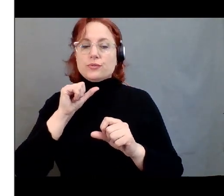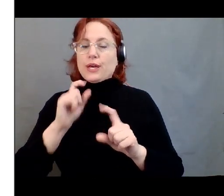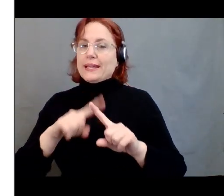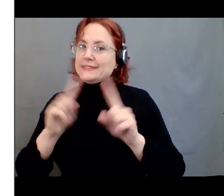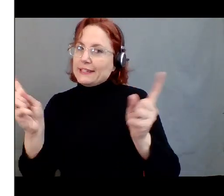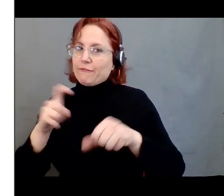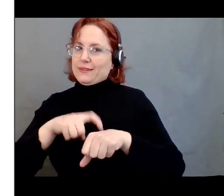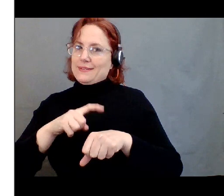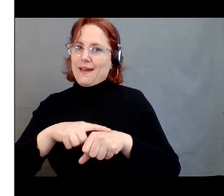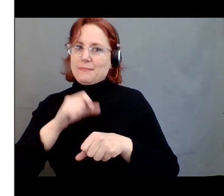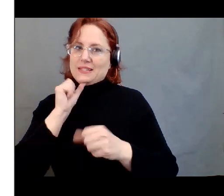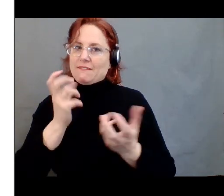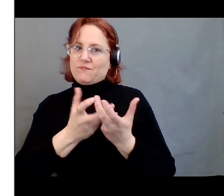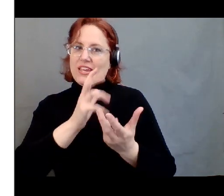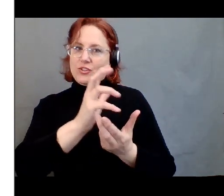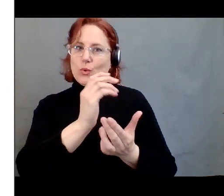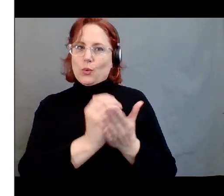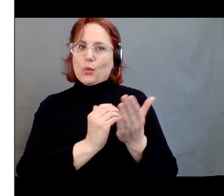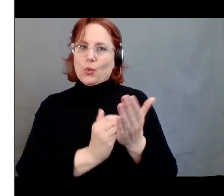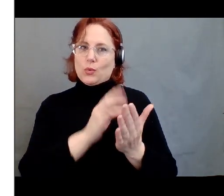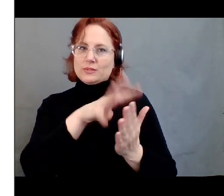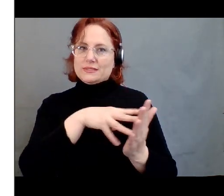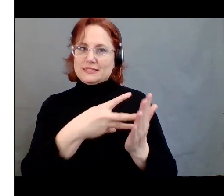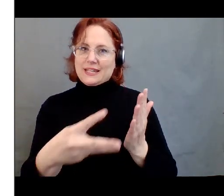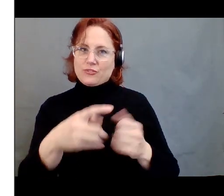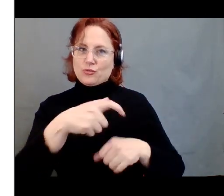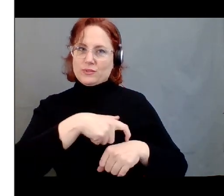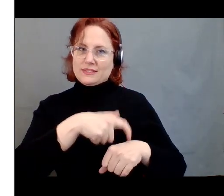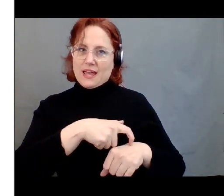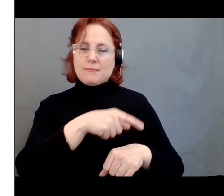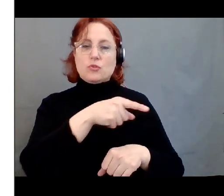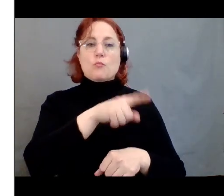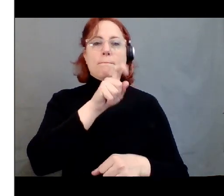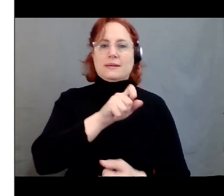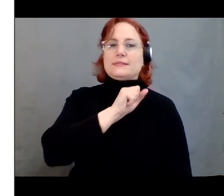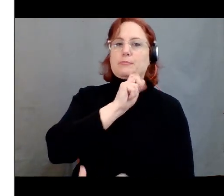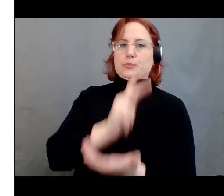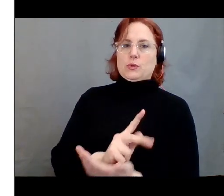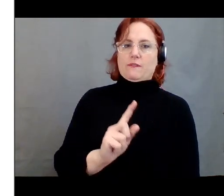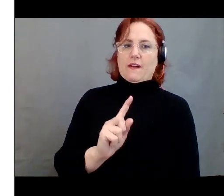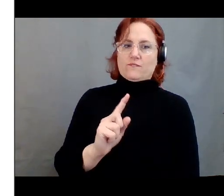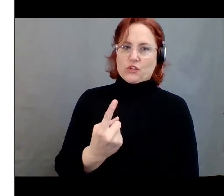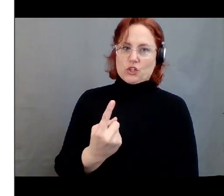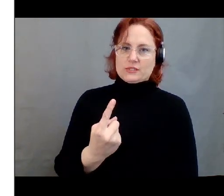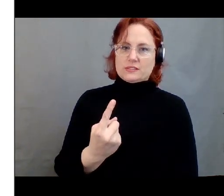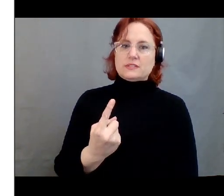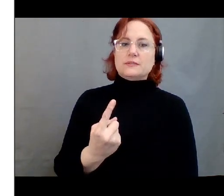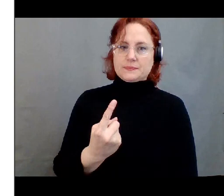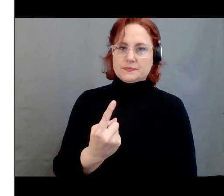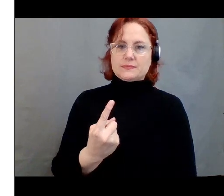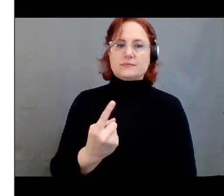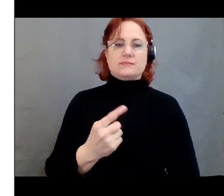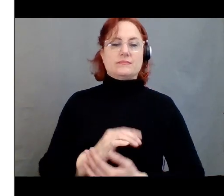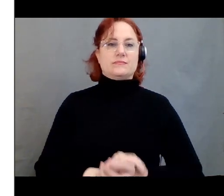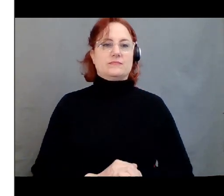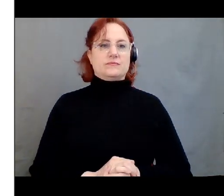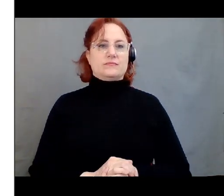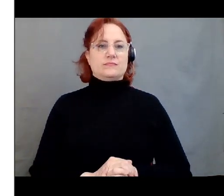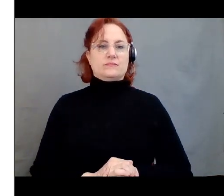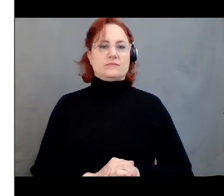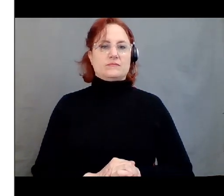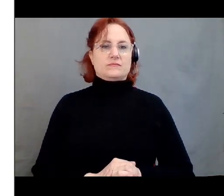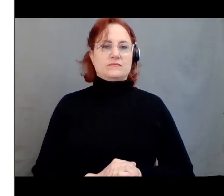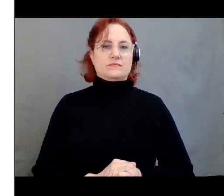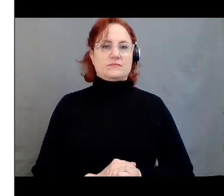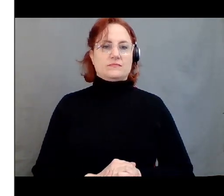notification within 48 hours to confirm that you approve of the student taking the test outside of regular class hours.